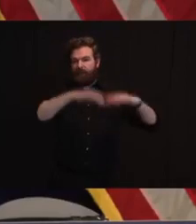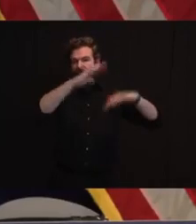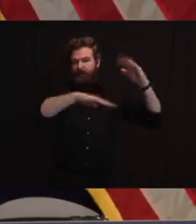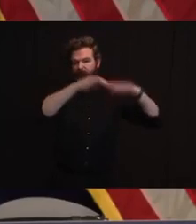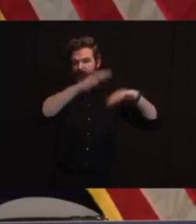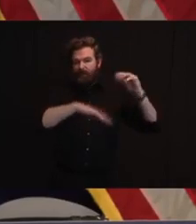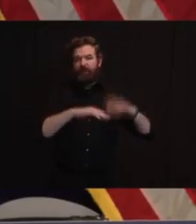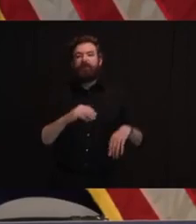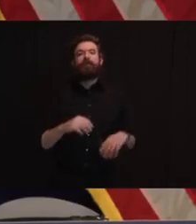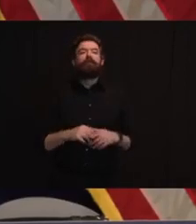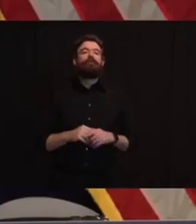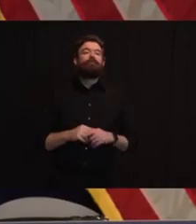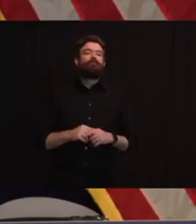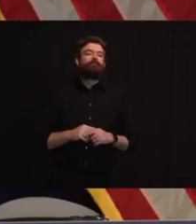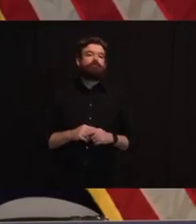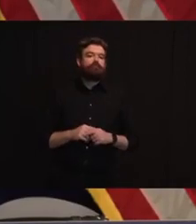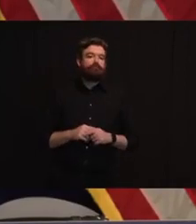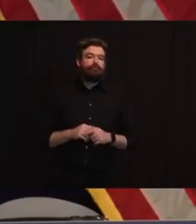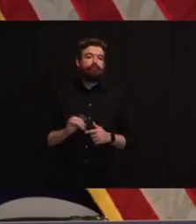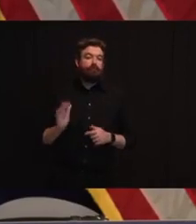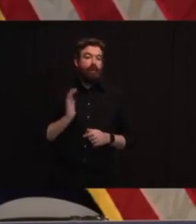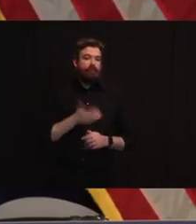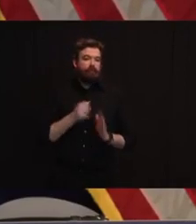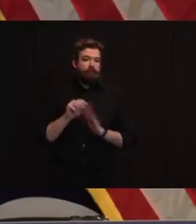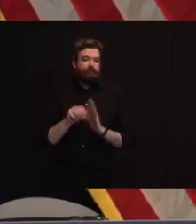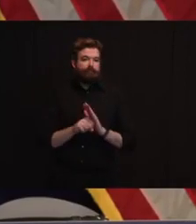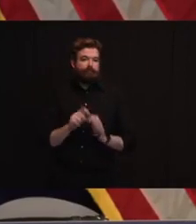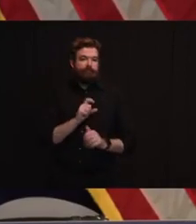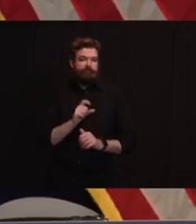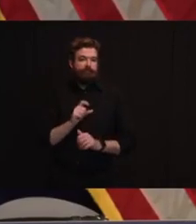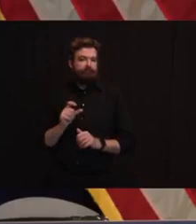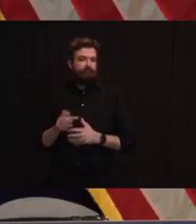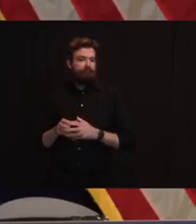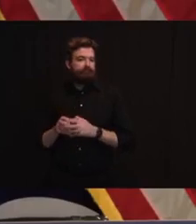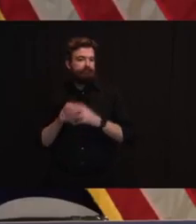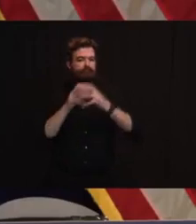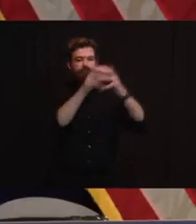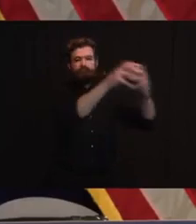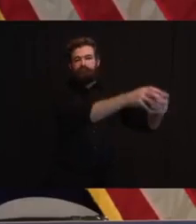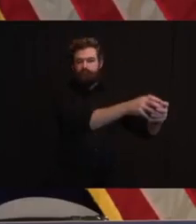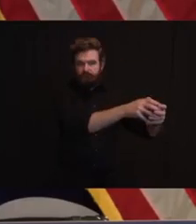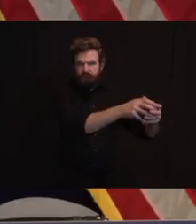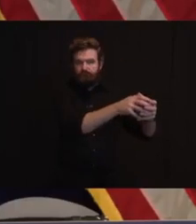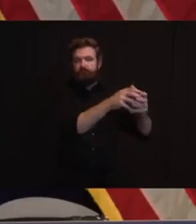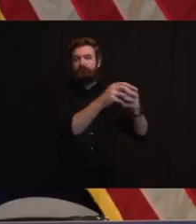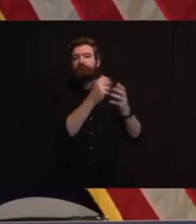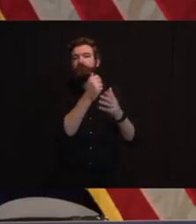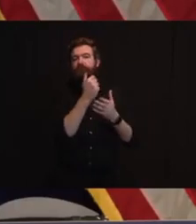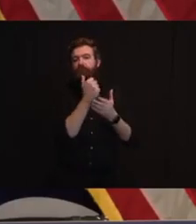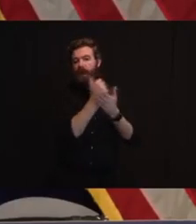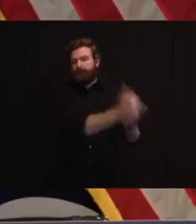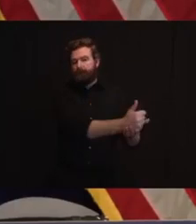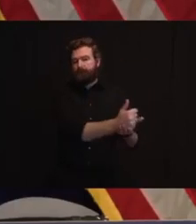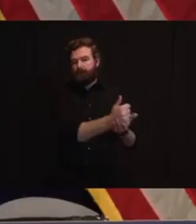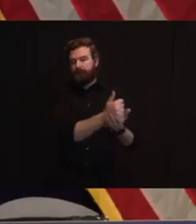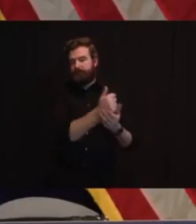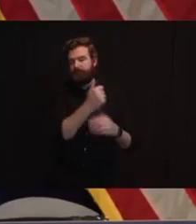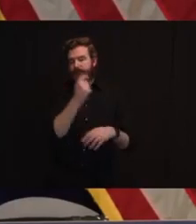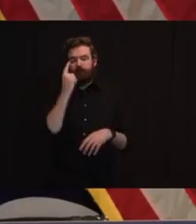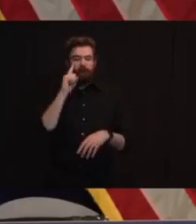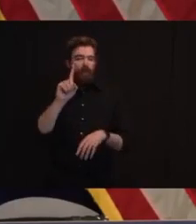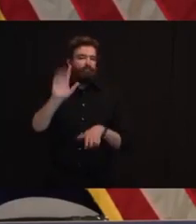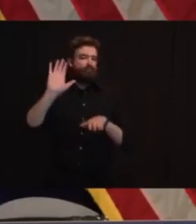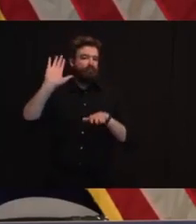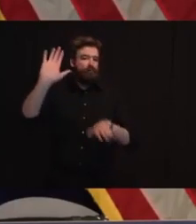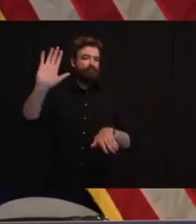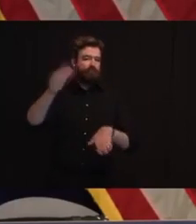to support the security efforts for the inauguration on Wednesday. Those troopers, if that mission is not extended, we expect